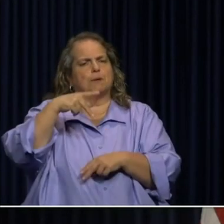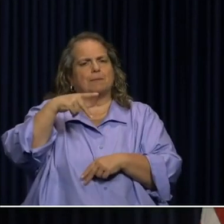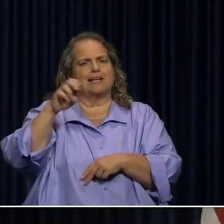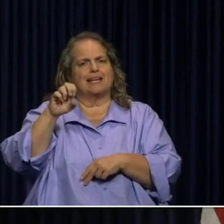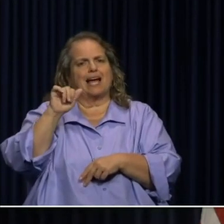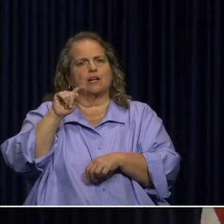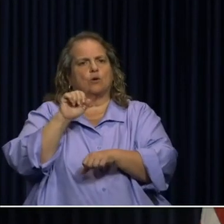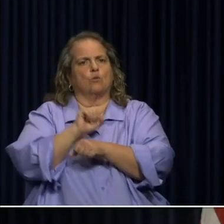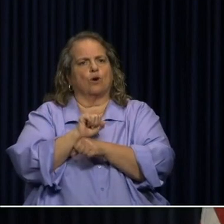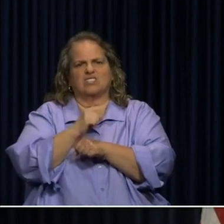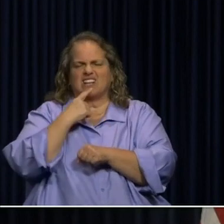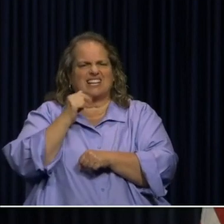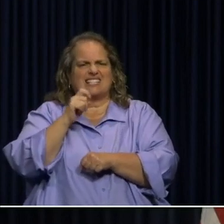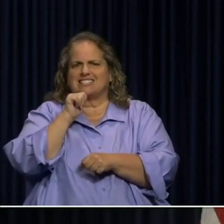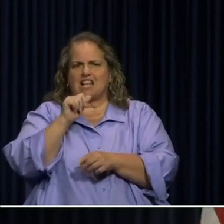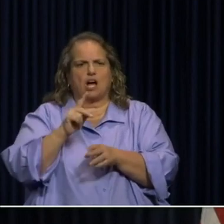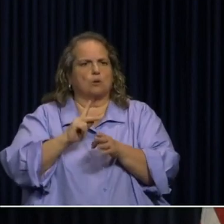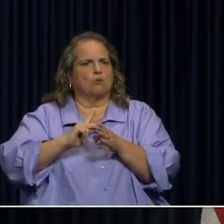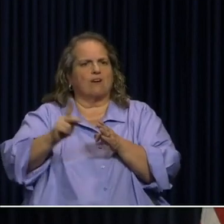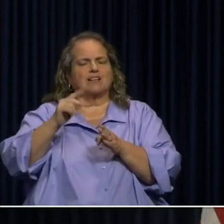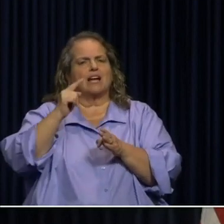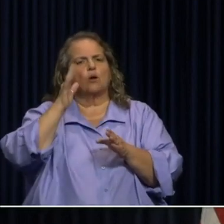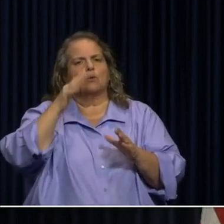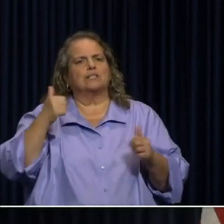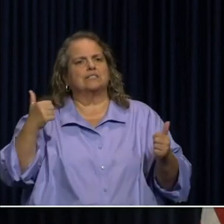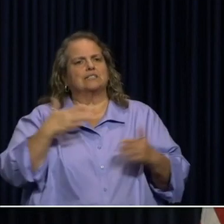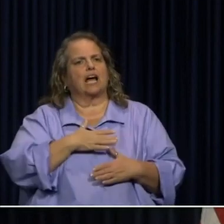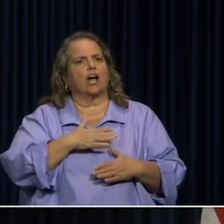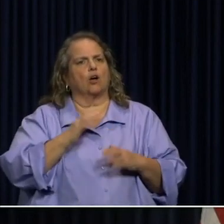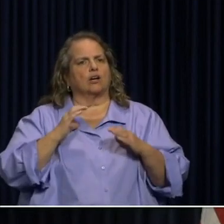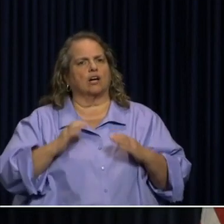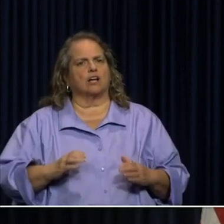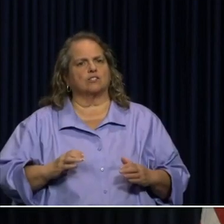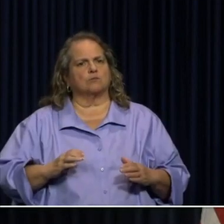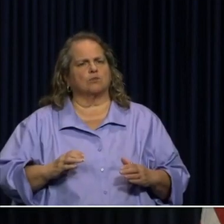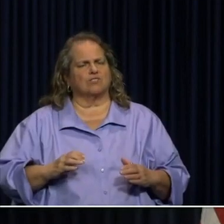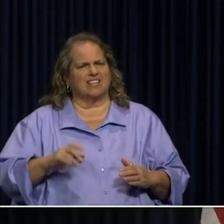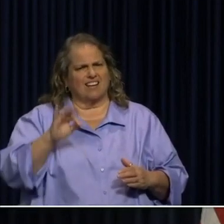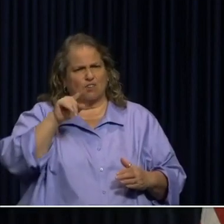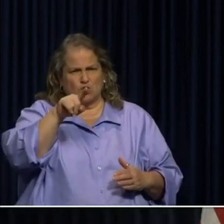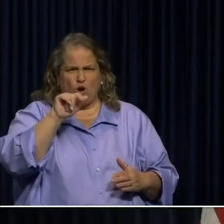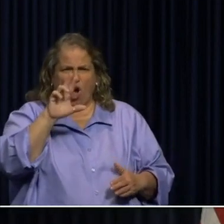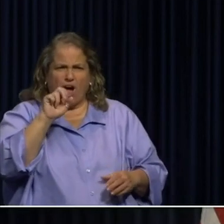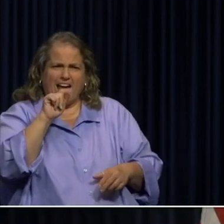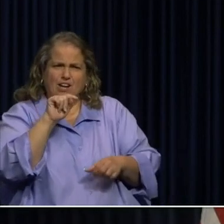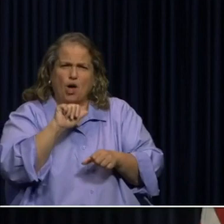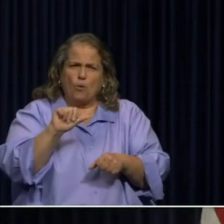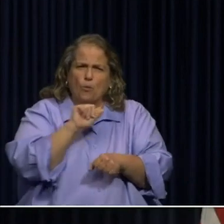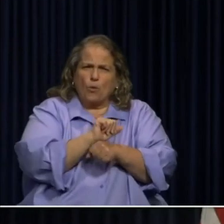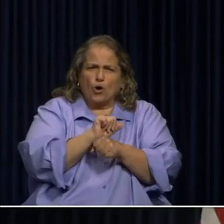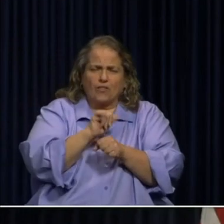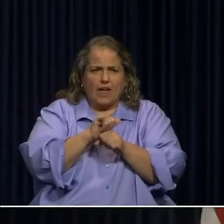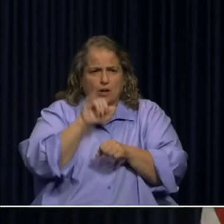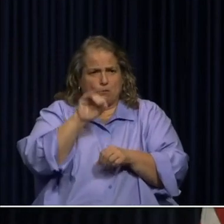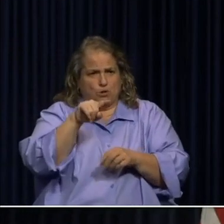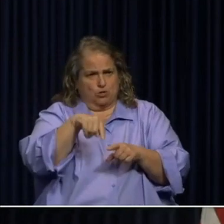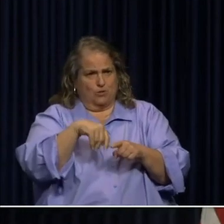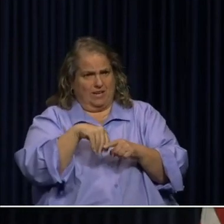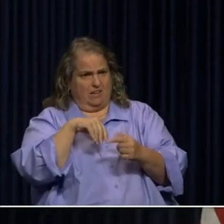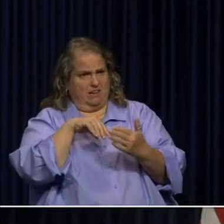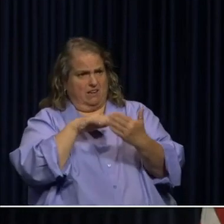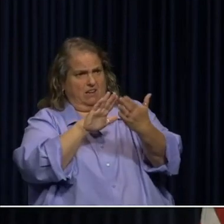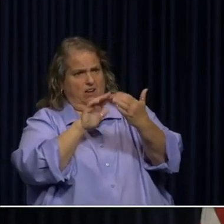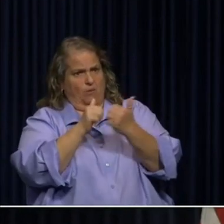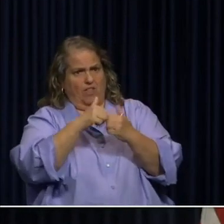not professional or it will scare customers away. If you are at a work that puts you in proximity with